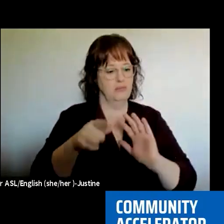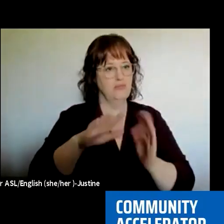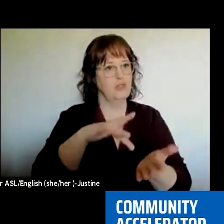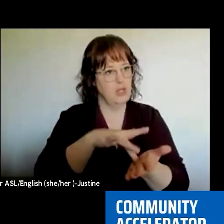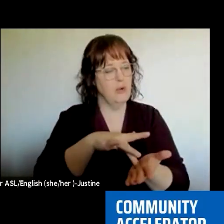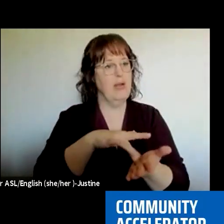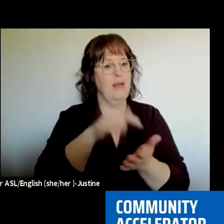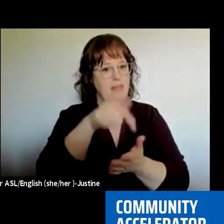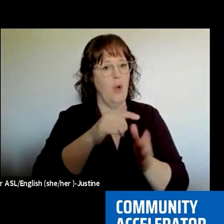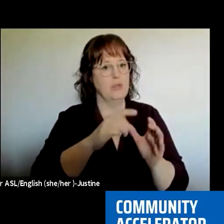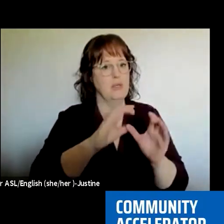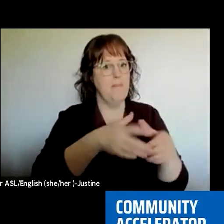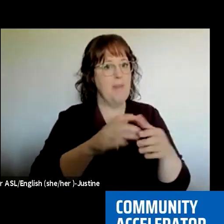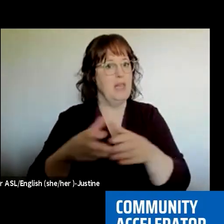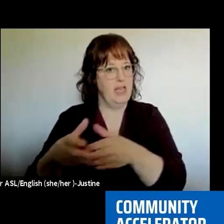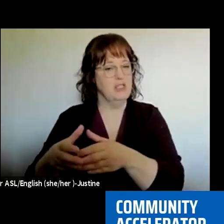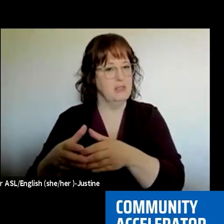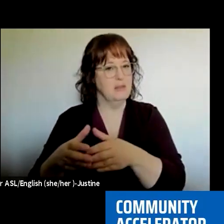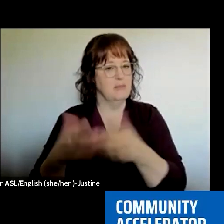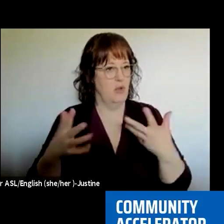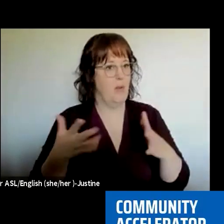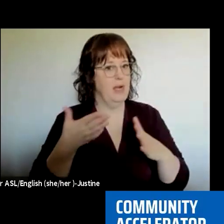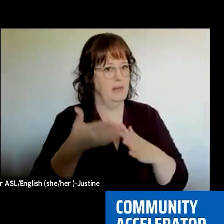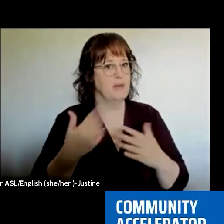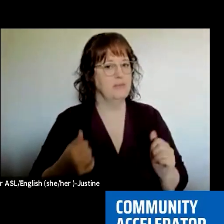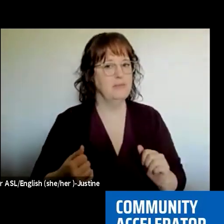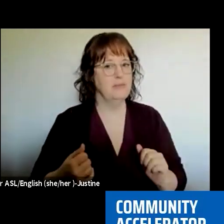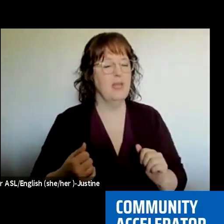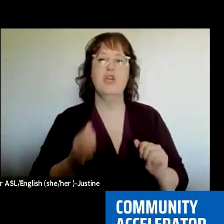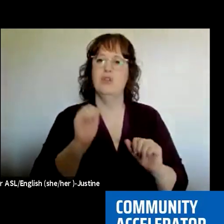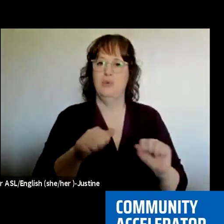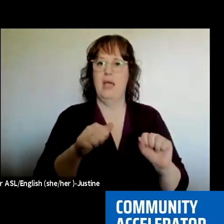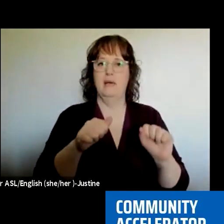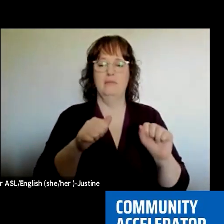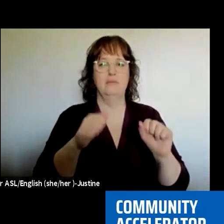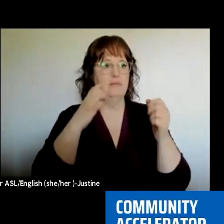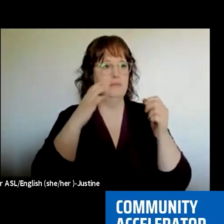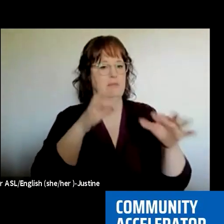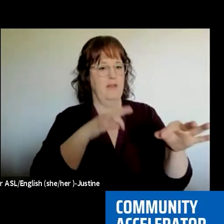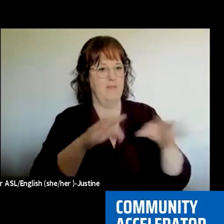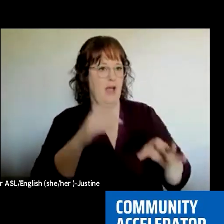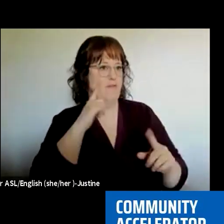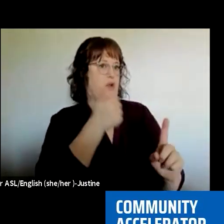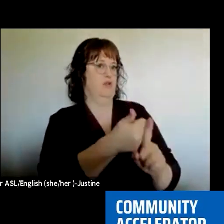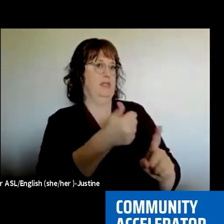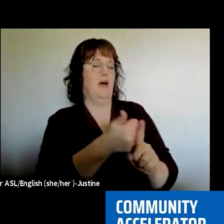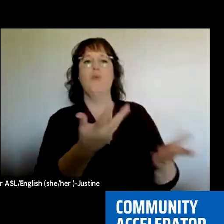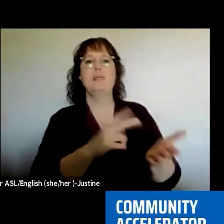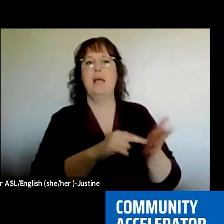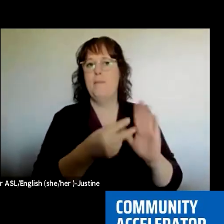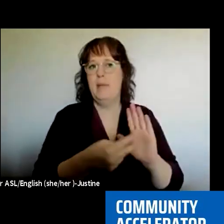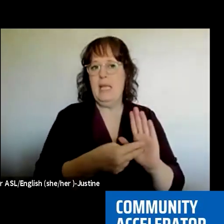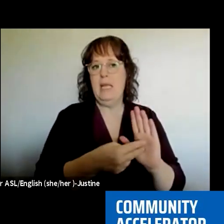populations. So ultimately, what we're looking for is for you to define what centering means to your organization and to make an